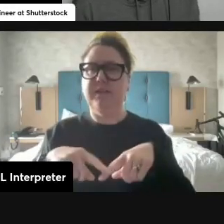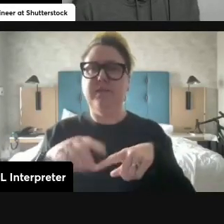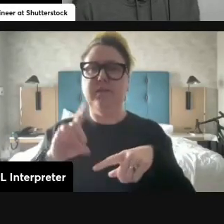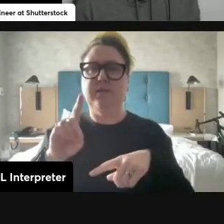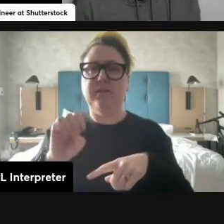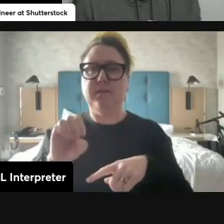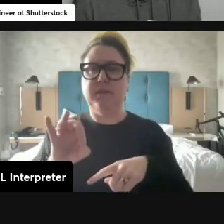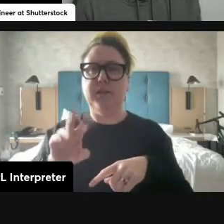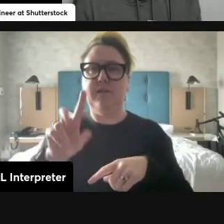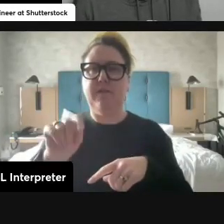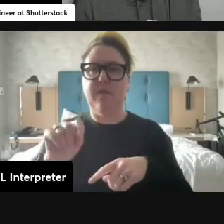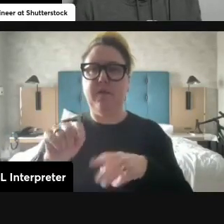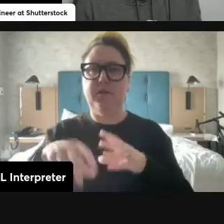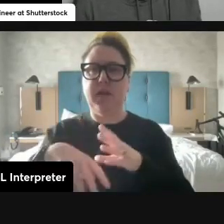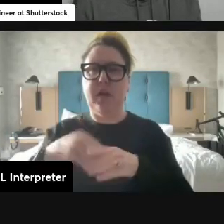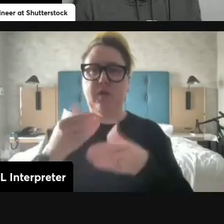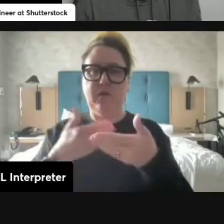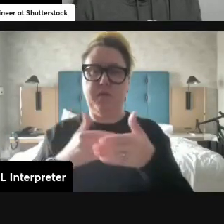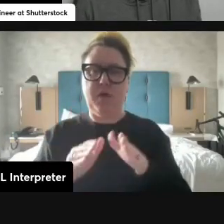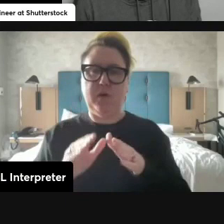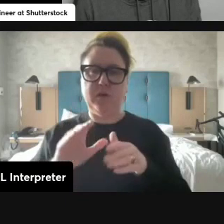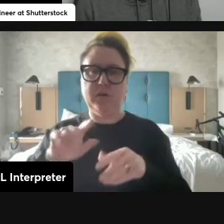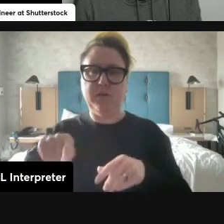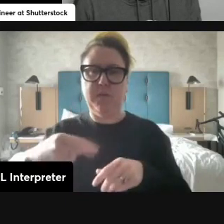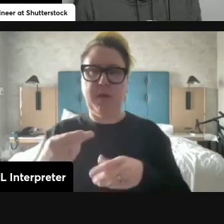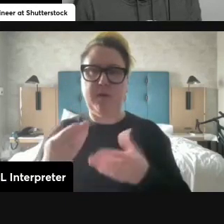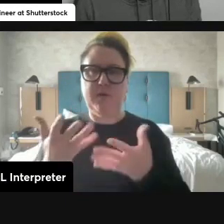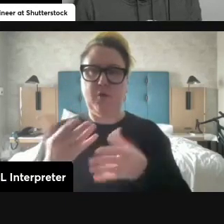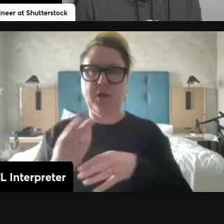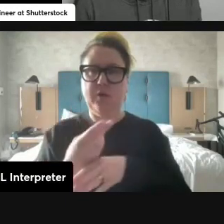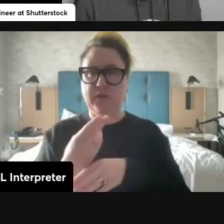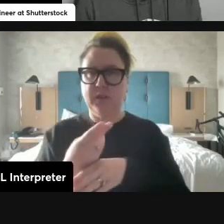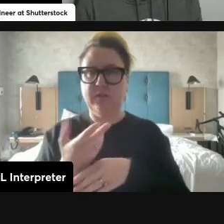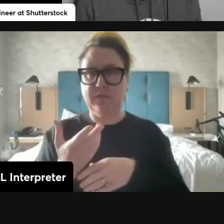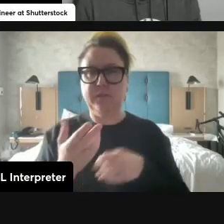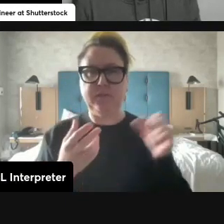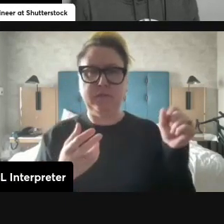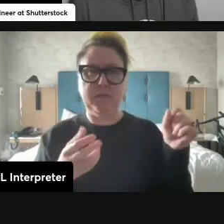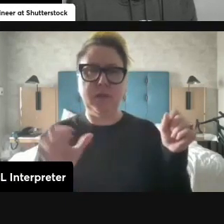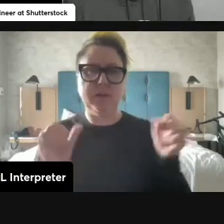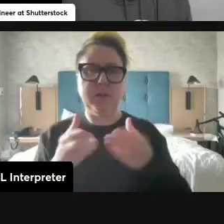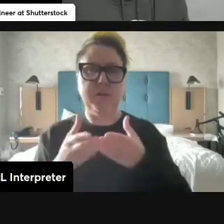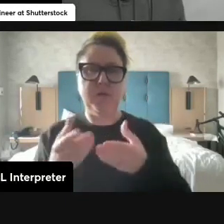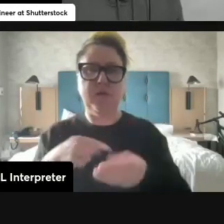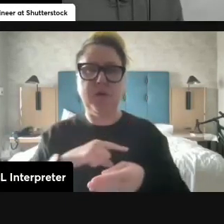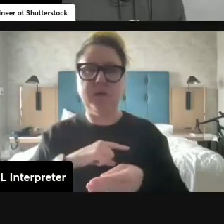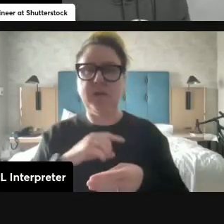path was kind of what we were already using. Yeah, same boat for us at Boeing.